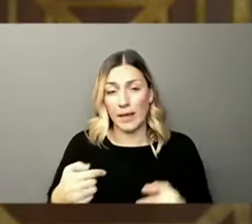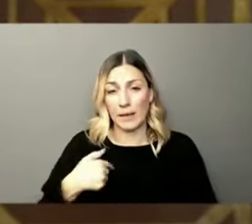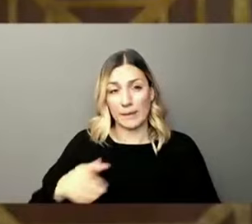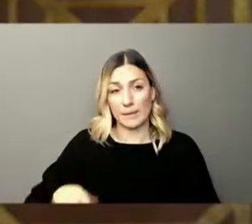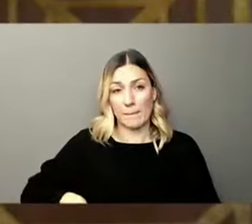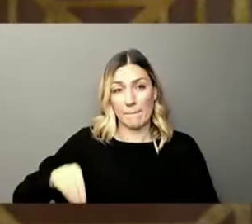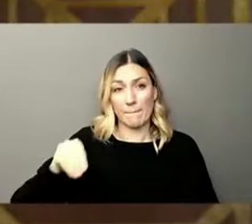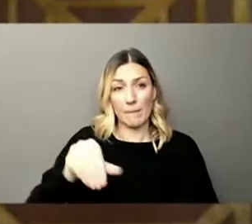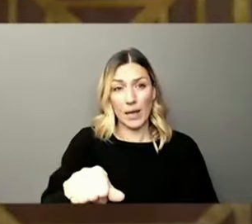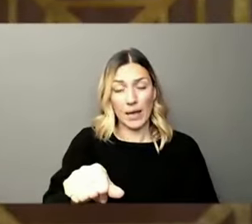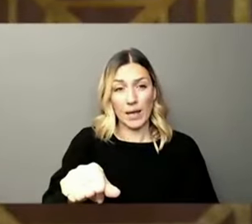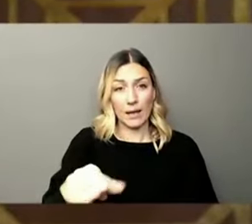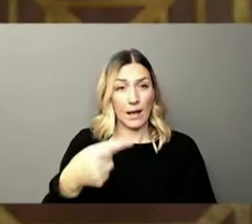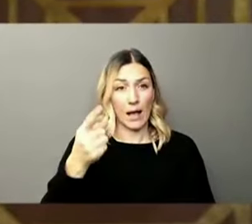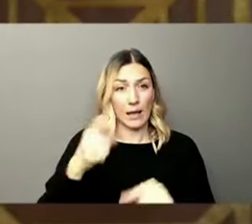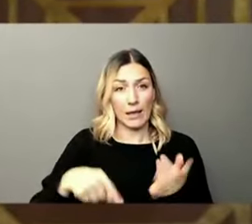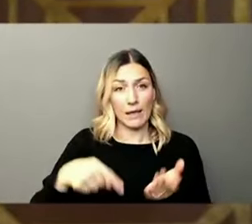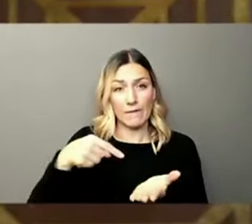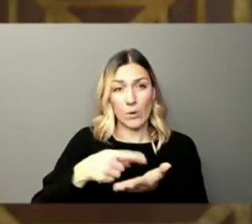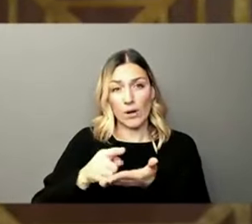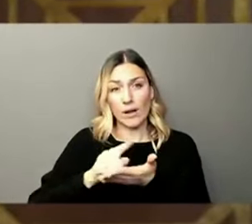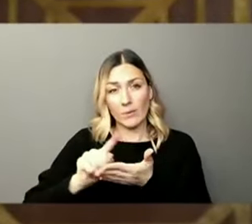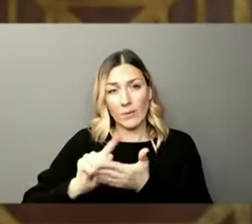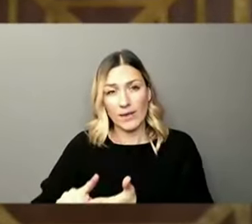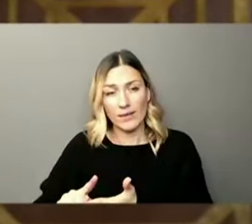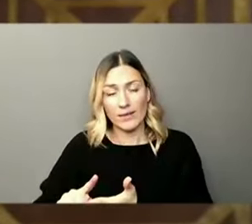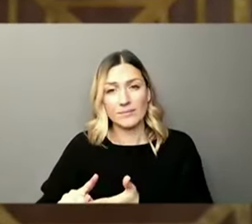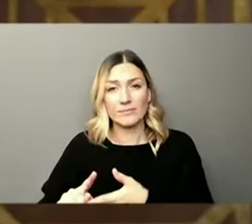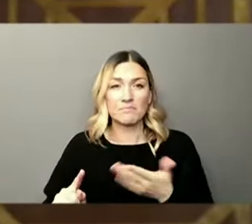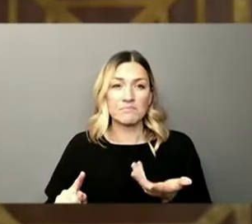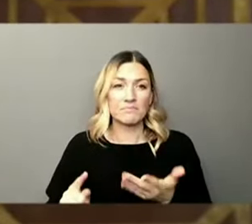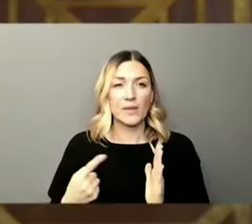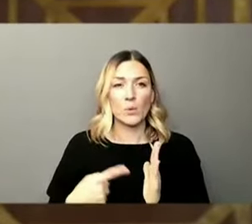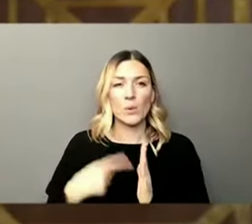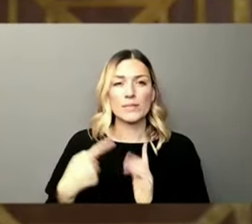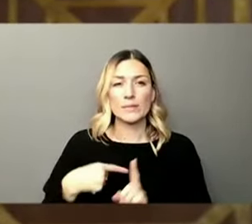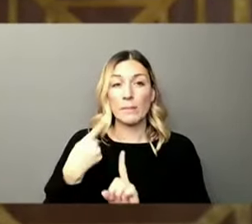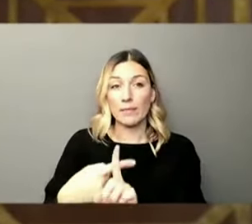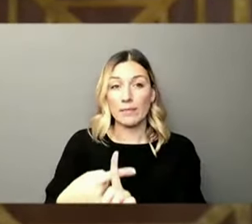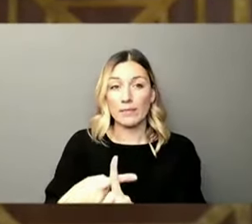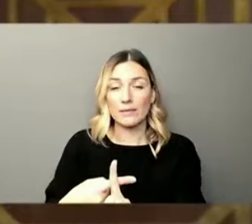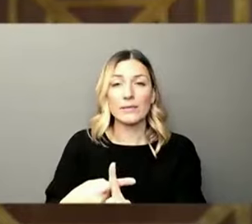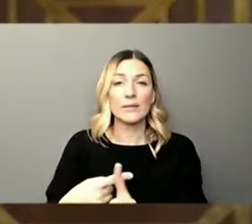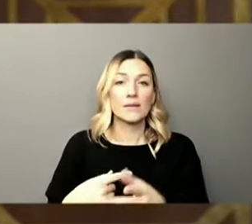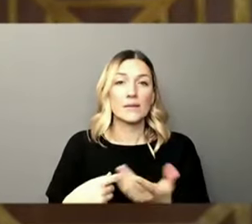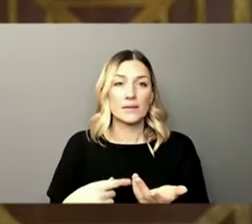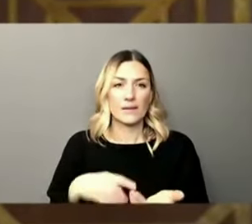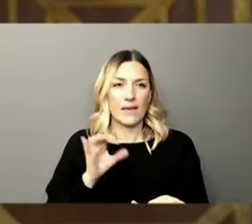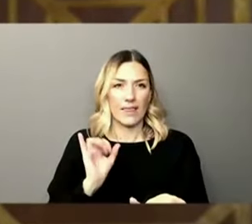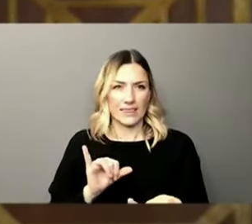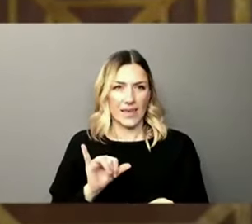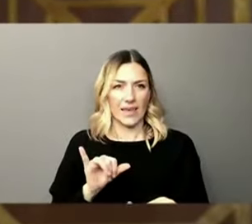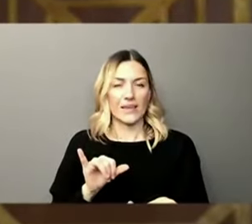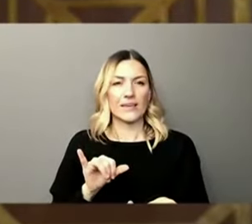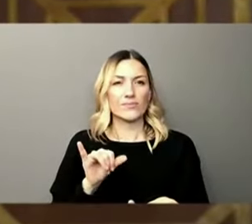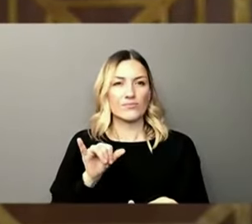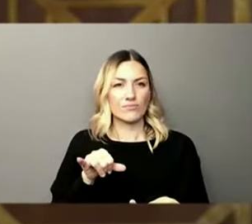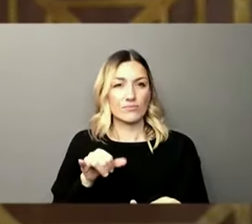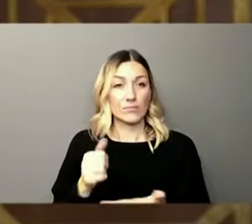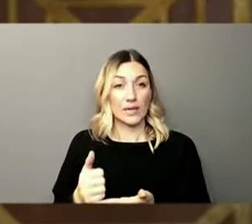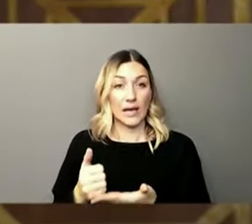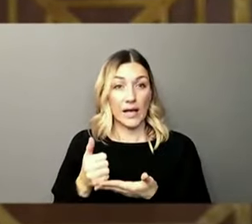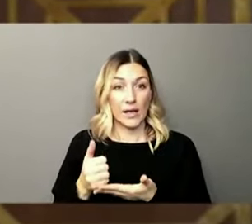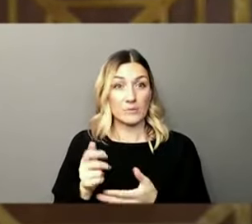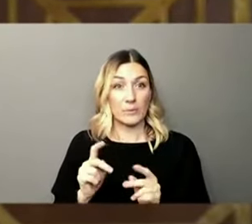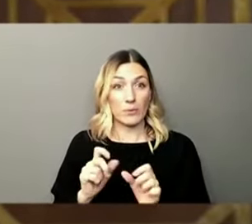can't afford to go every week like I need to. I go maybe once a month. And, you know, that's something that helps people with